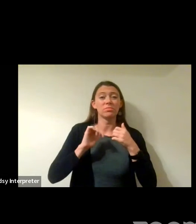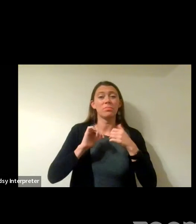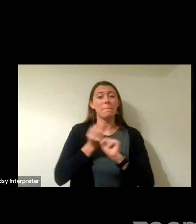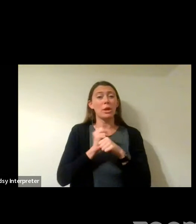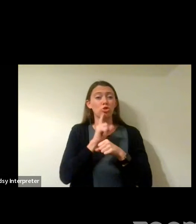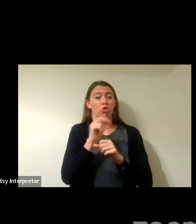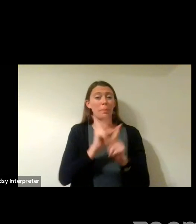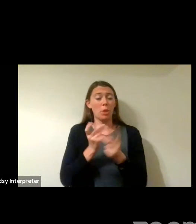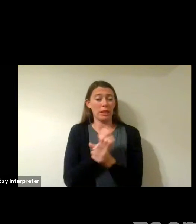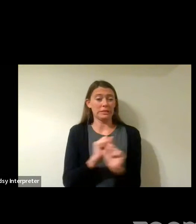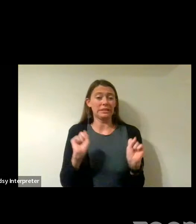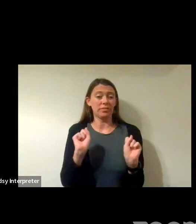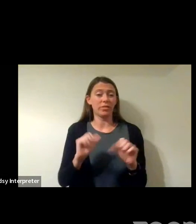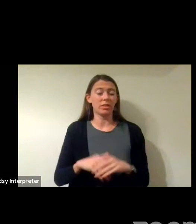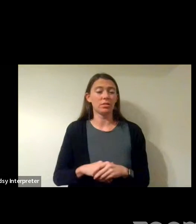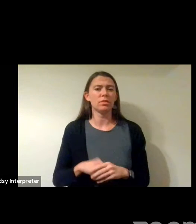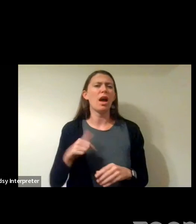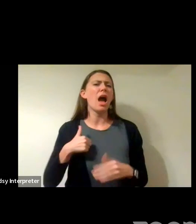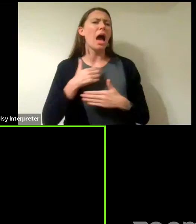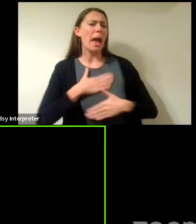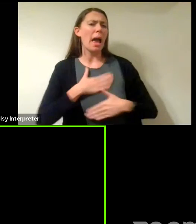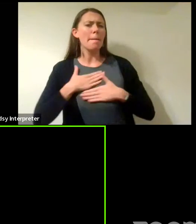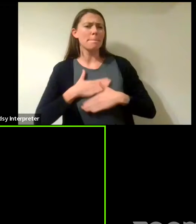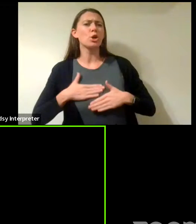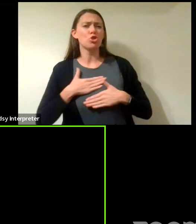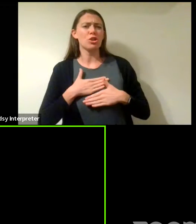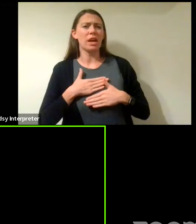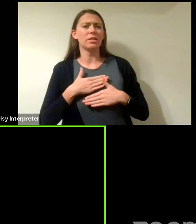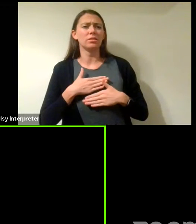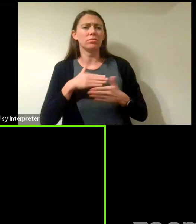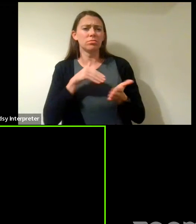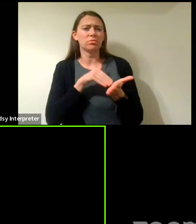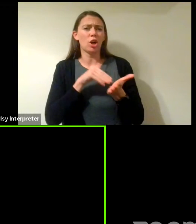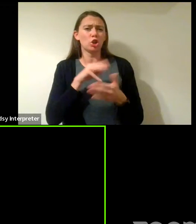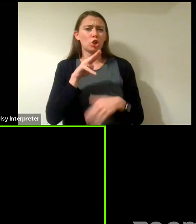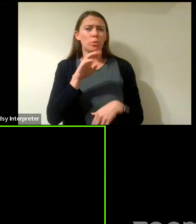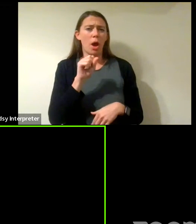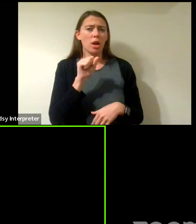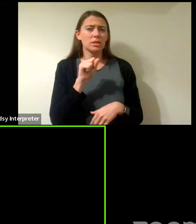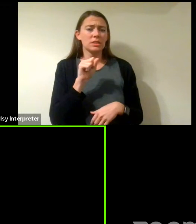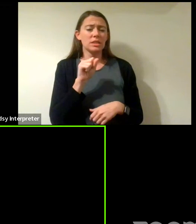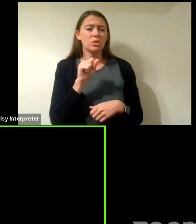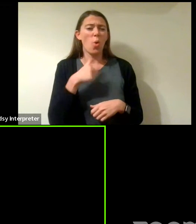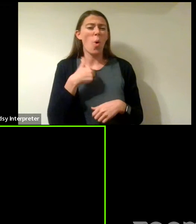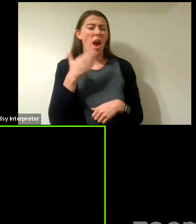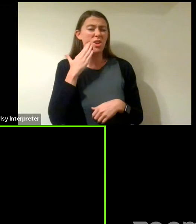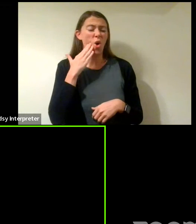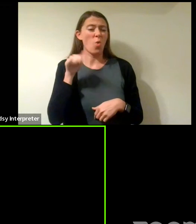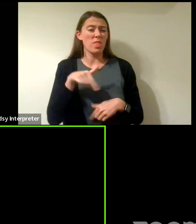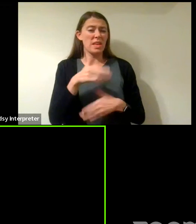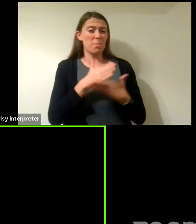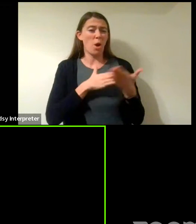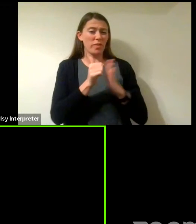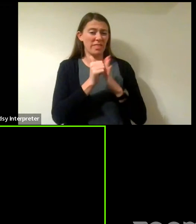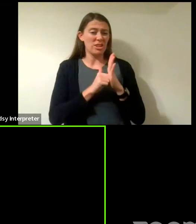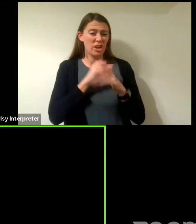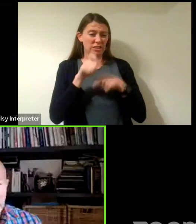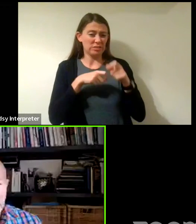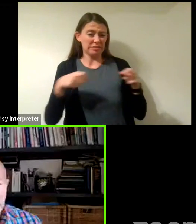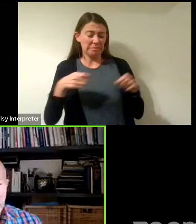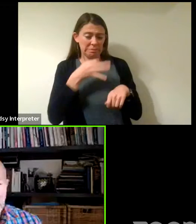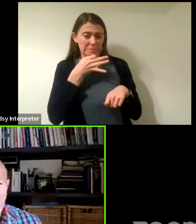that, Dr. Moss. And in wrapping this part of the agenda up, I will say that I so appreciated this